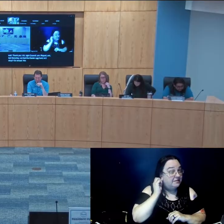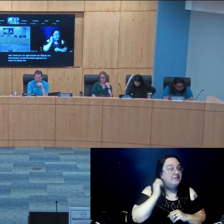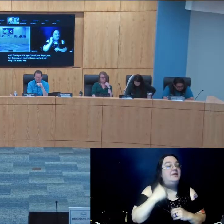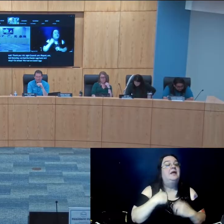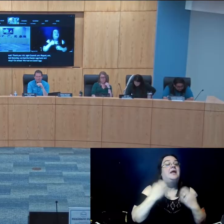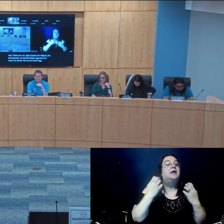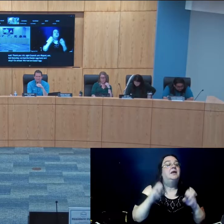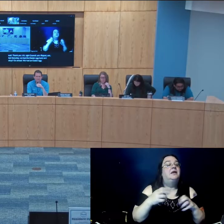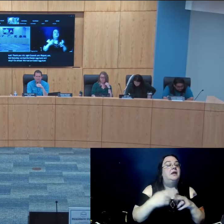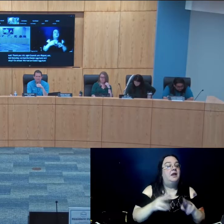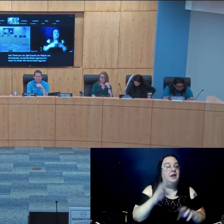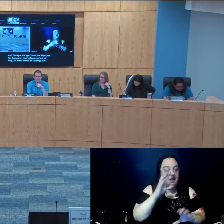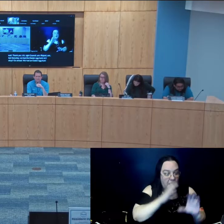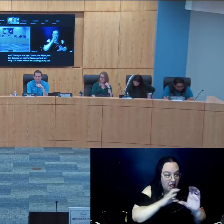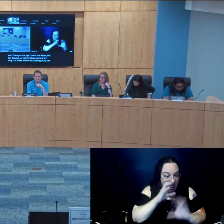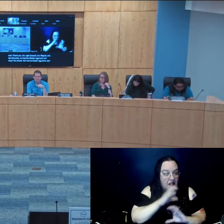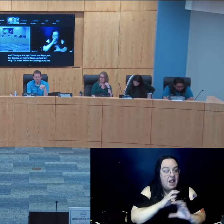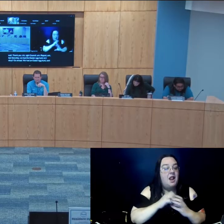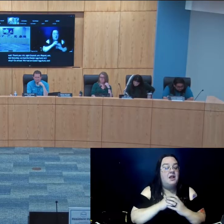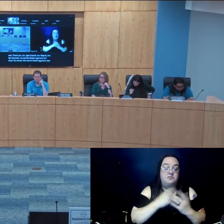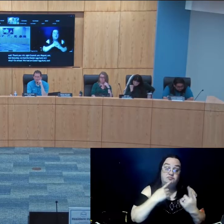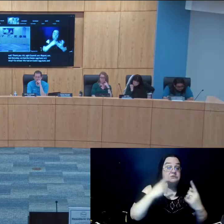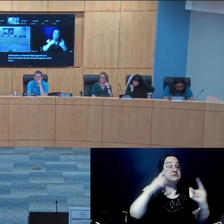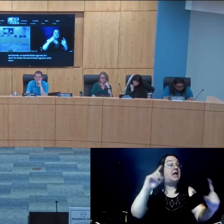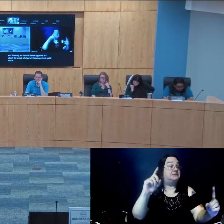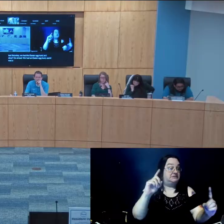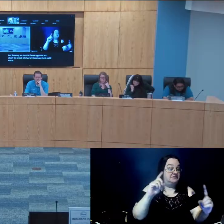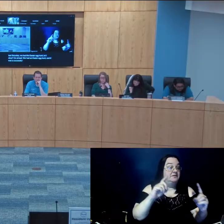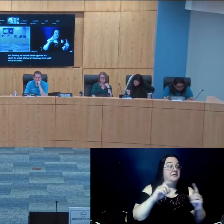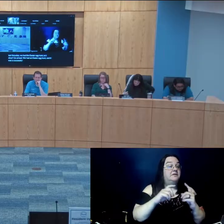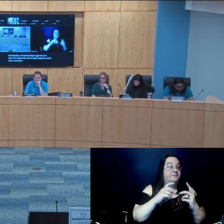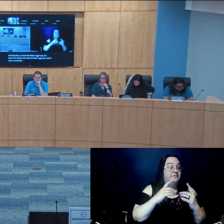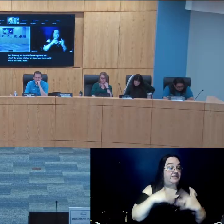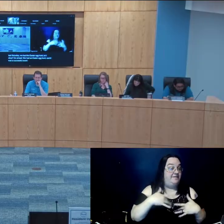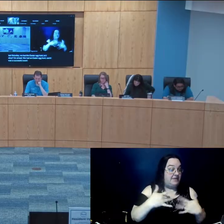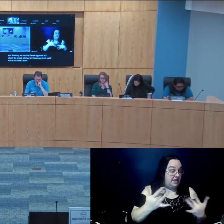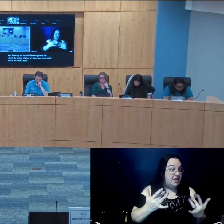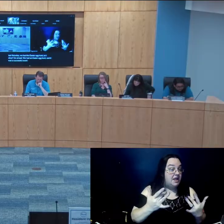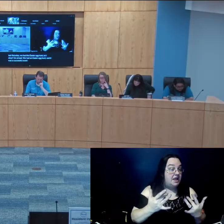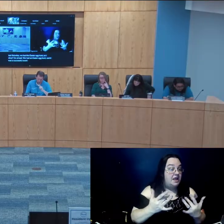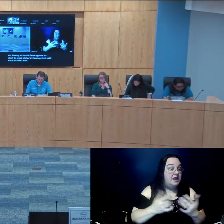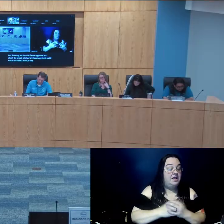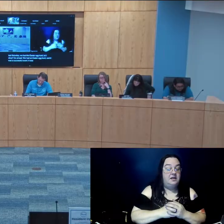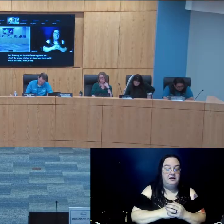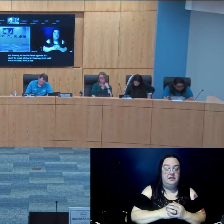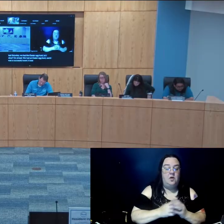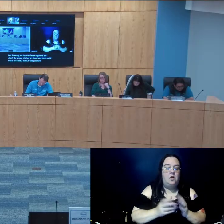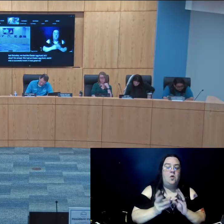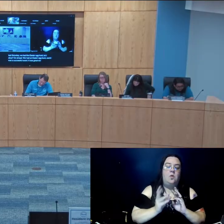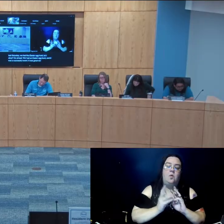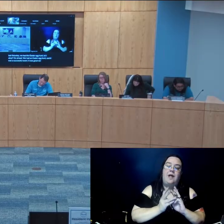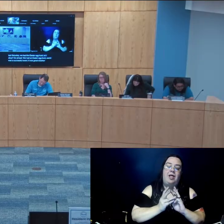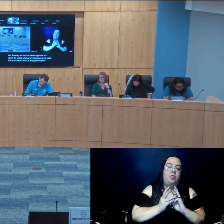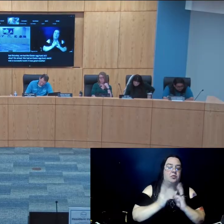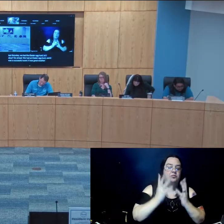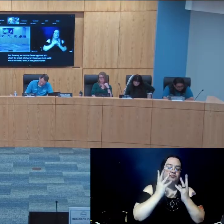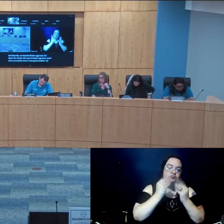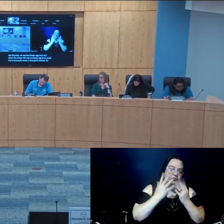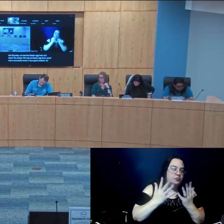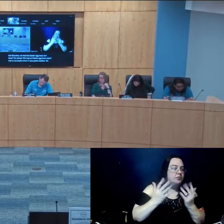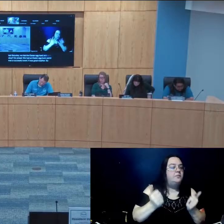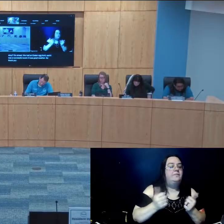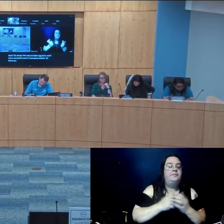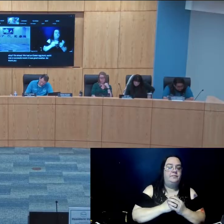hunt, and it was a successful event. It was great weather. So thank you